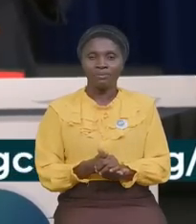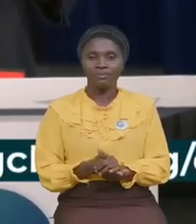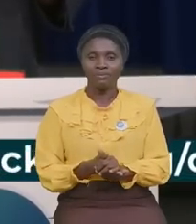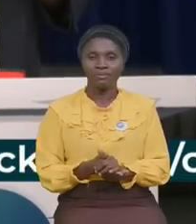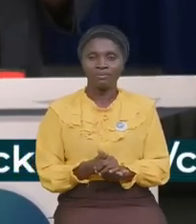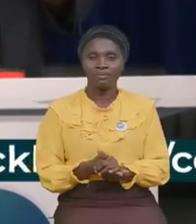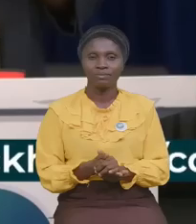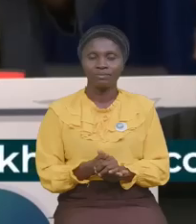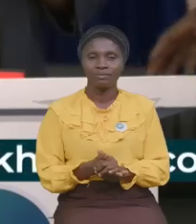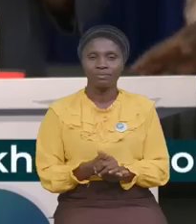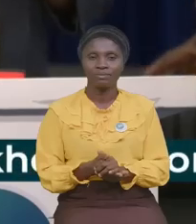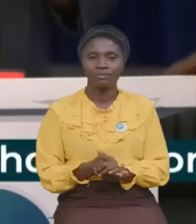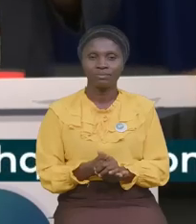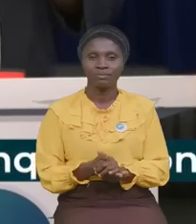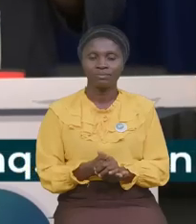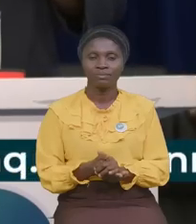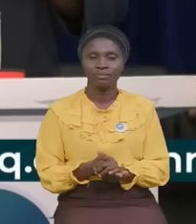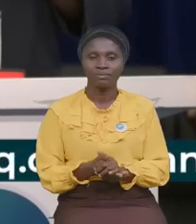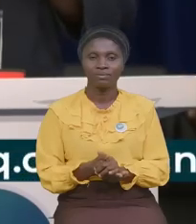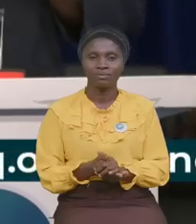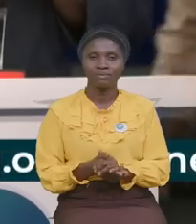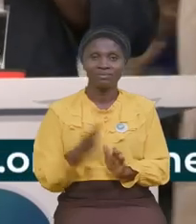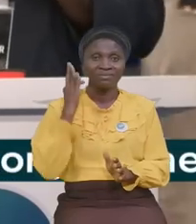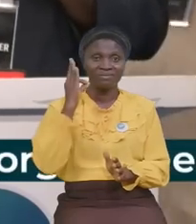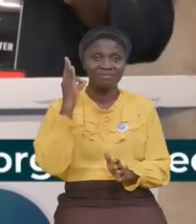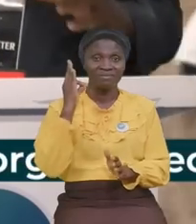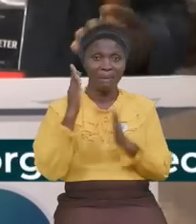let's be fast. Yes, the pastor is ready.